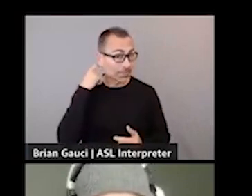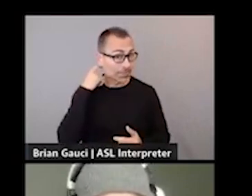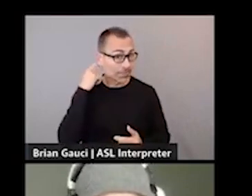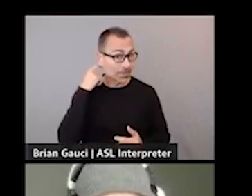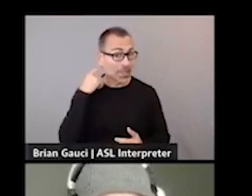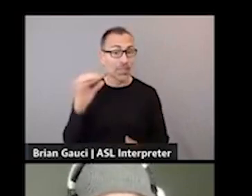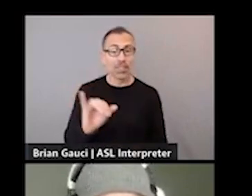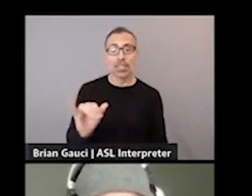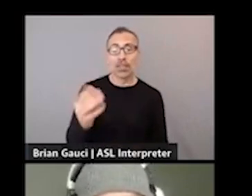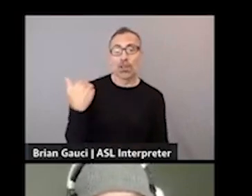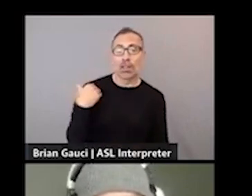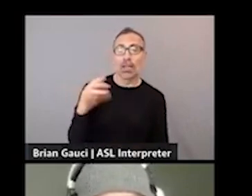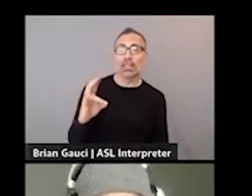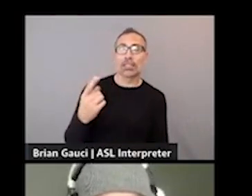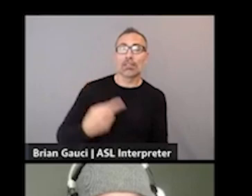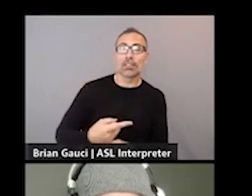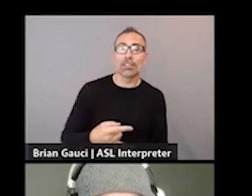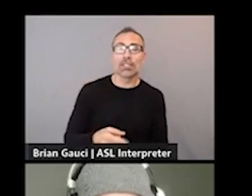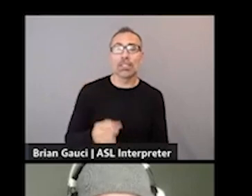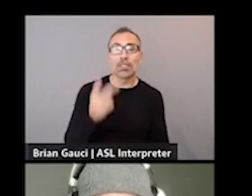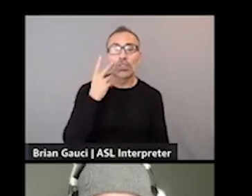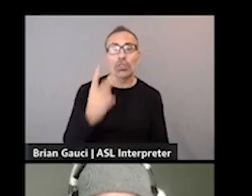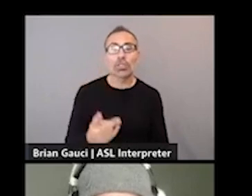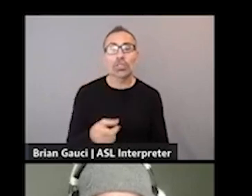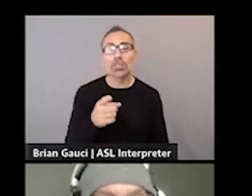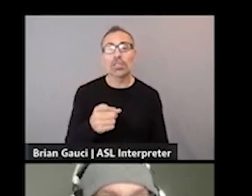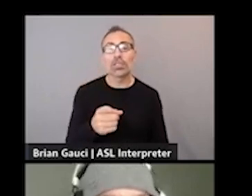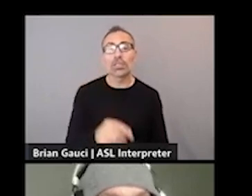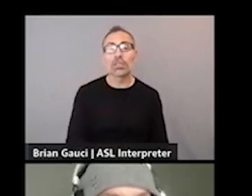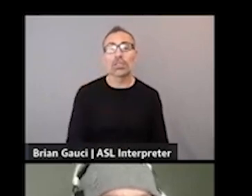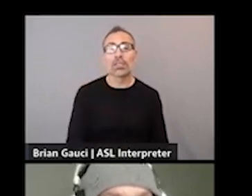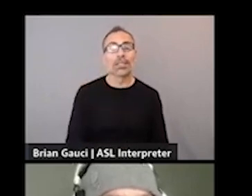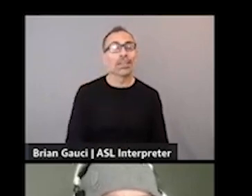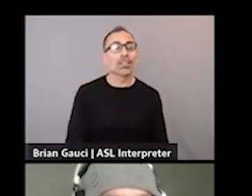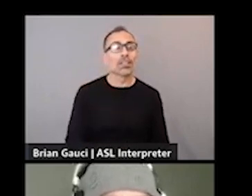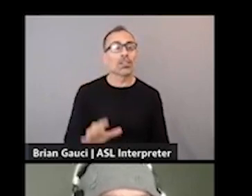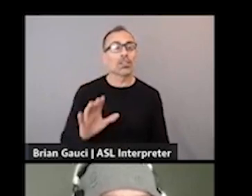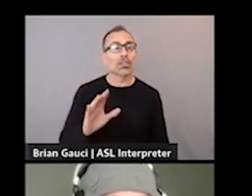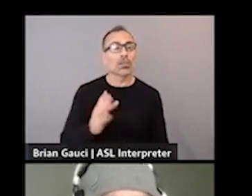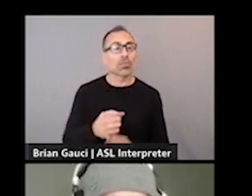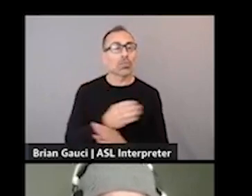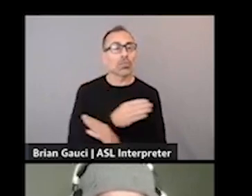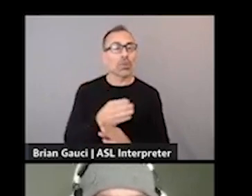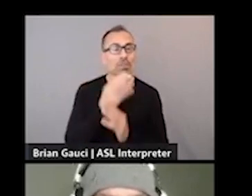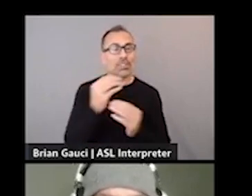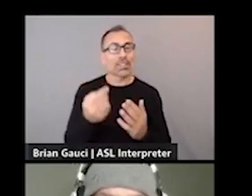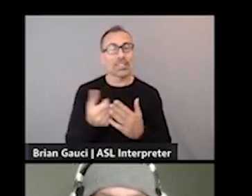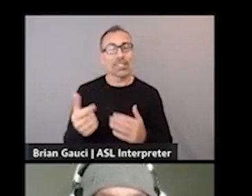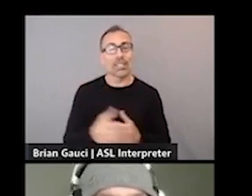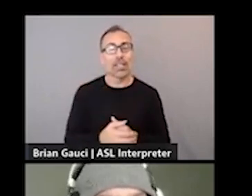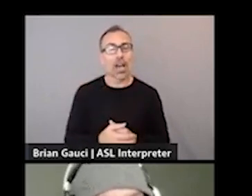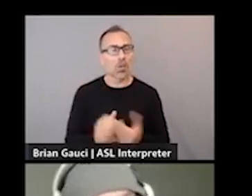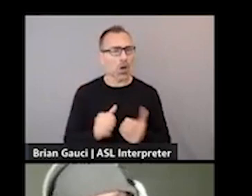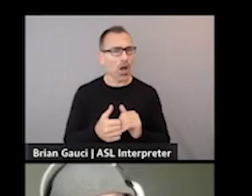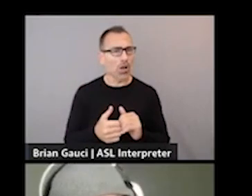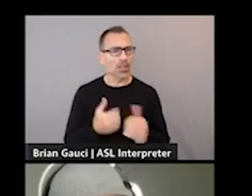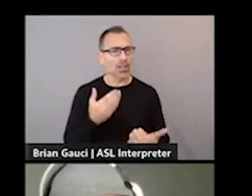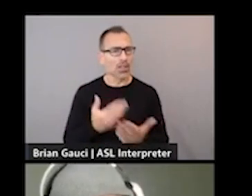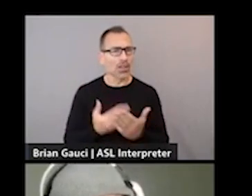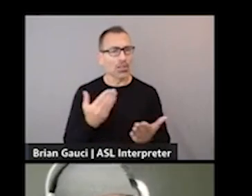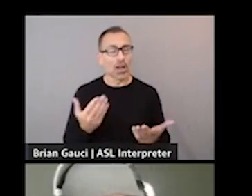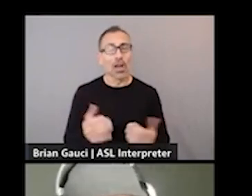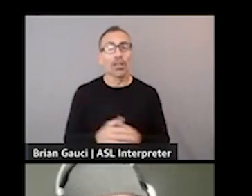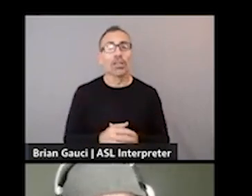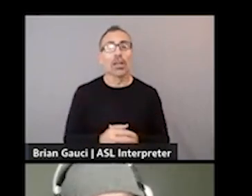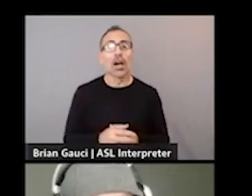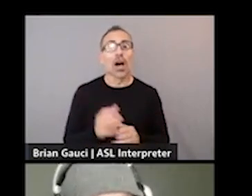data like on 8, 7, 6, it's deleted. And I could be like, how do I verify? For that, what I did is